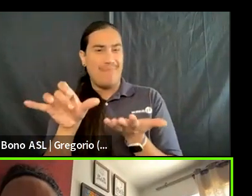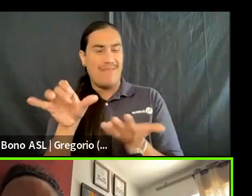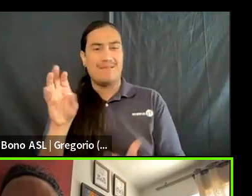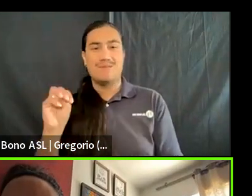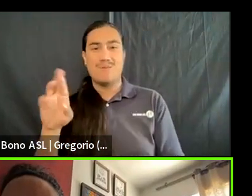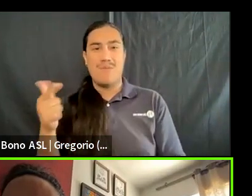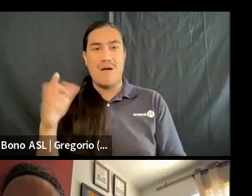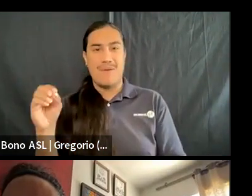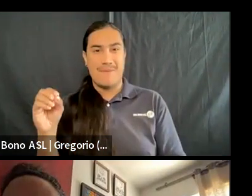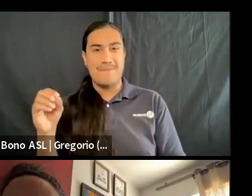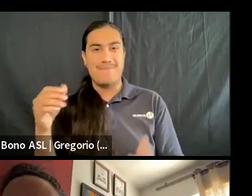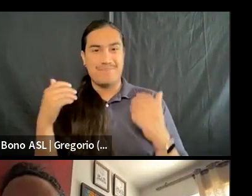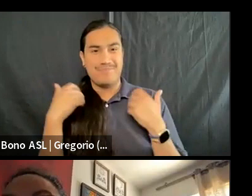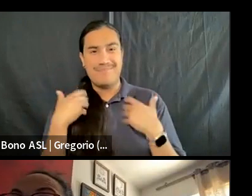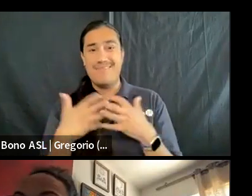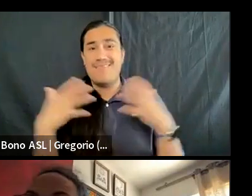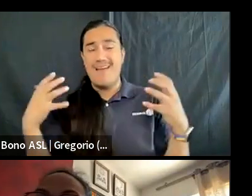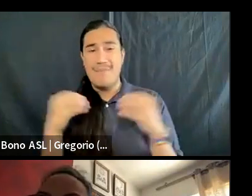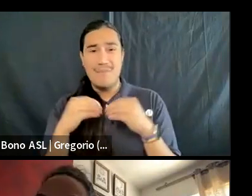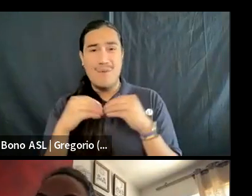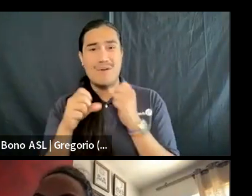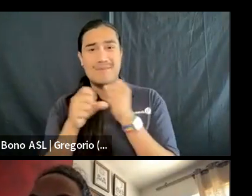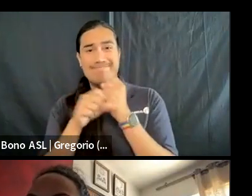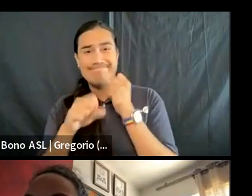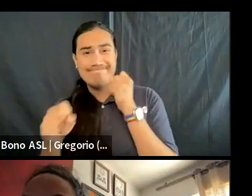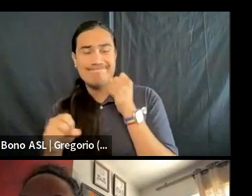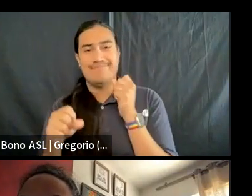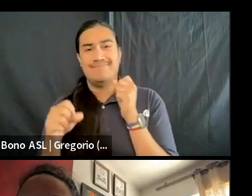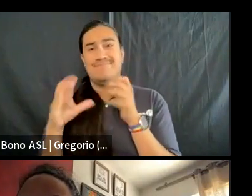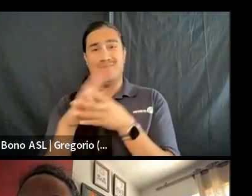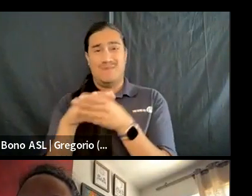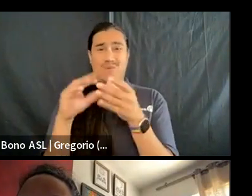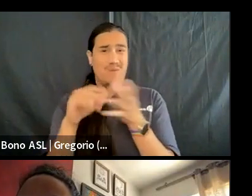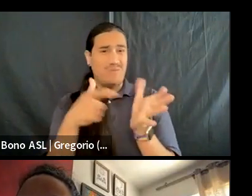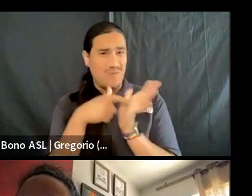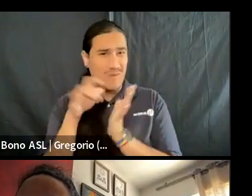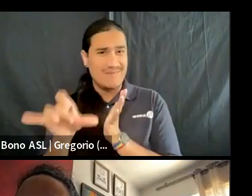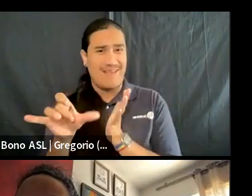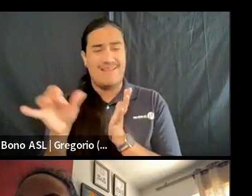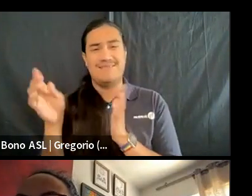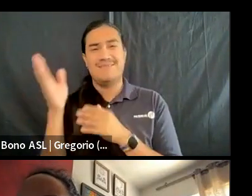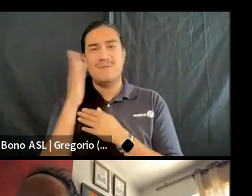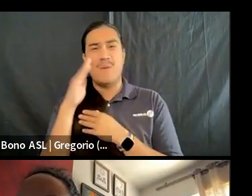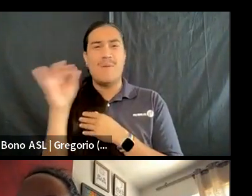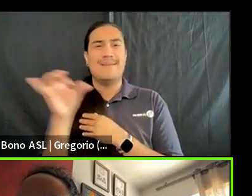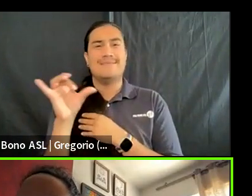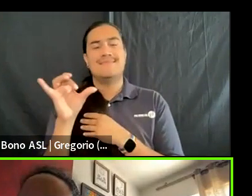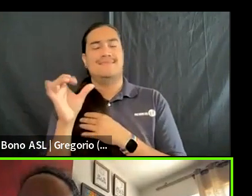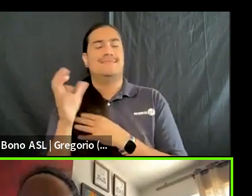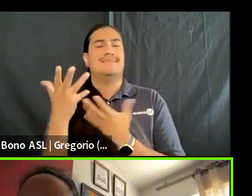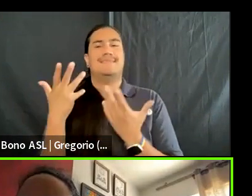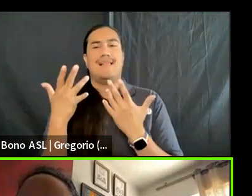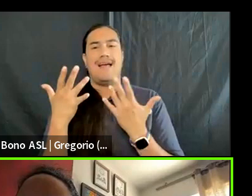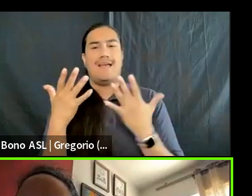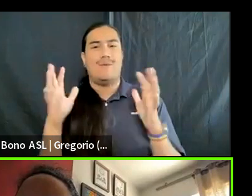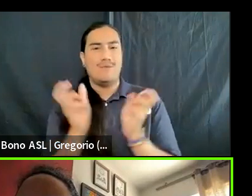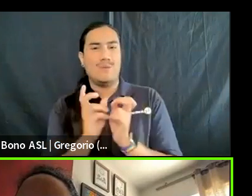Margot has a lot of exposition. Her story requires that. It's like a accordion. You also are